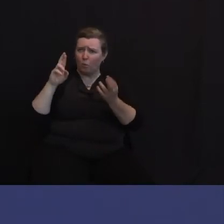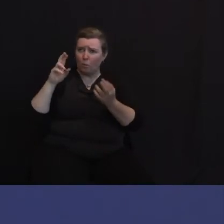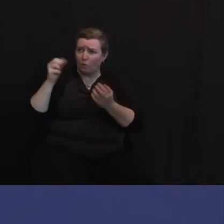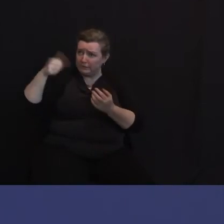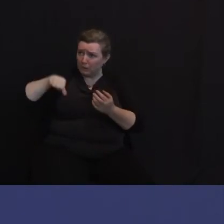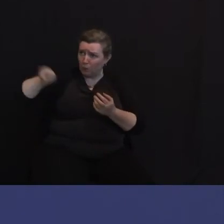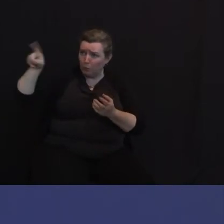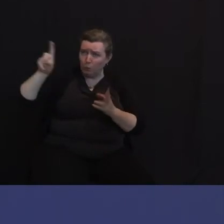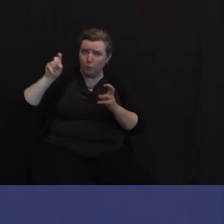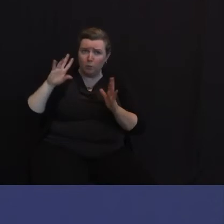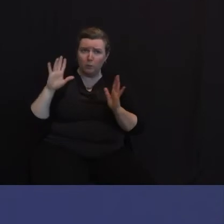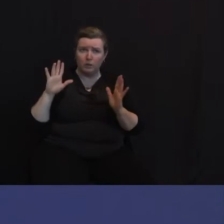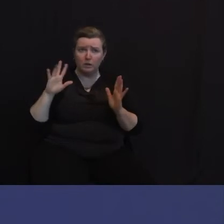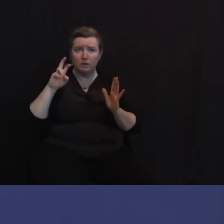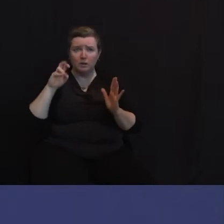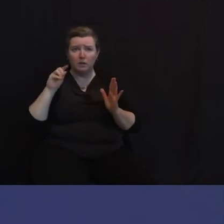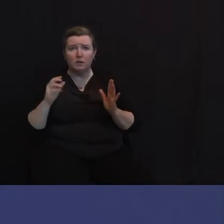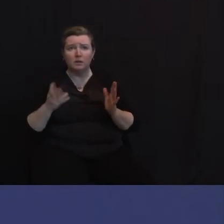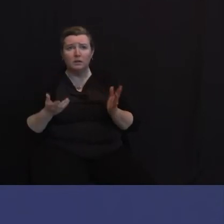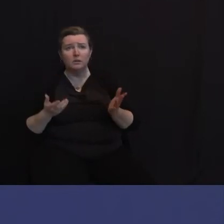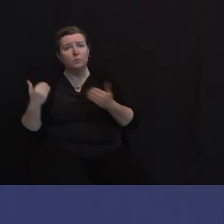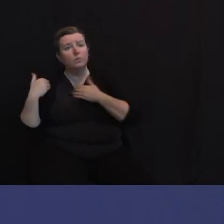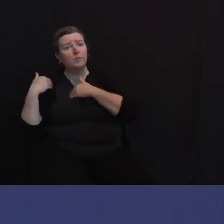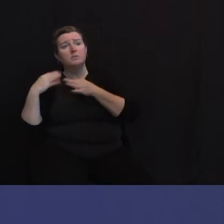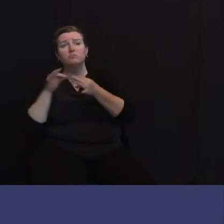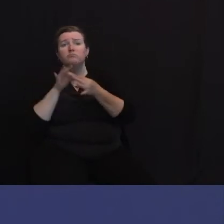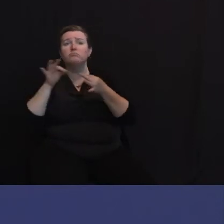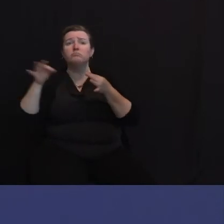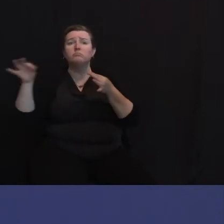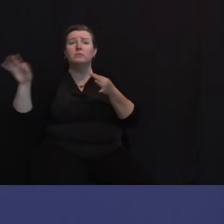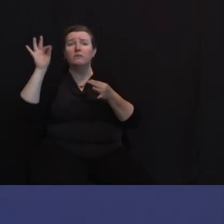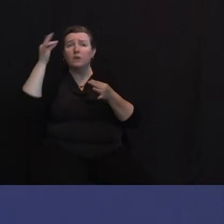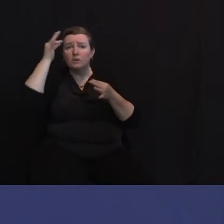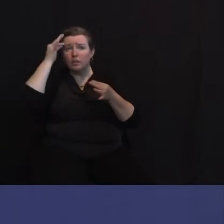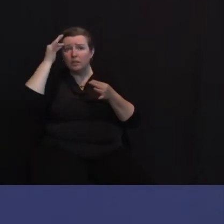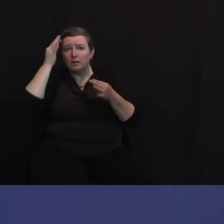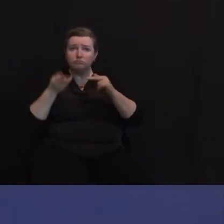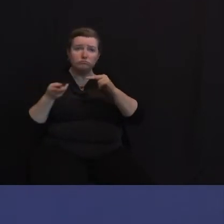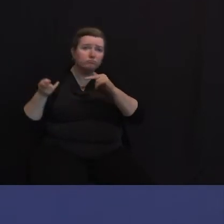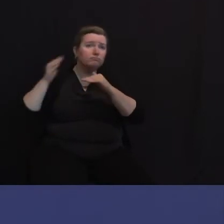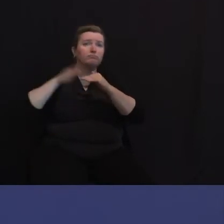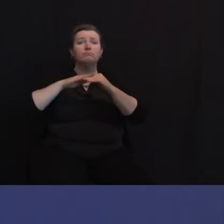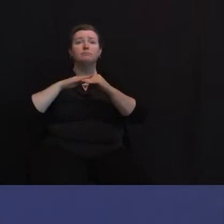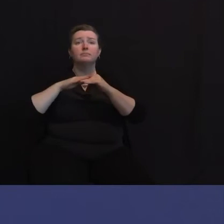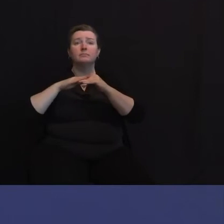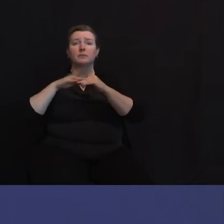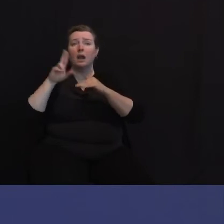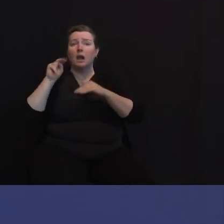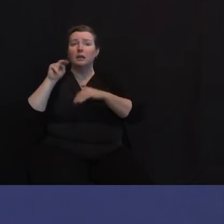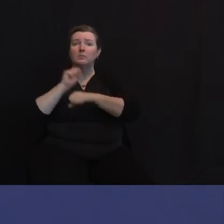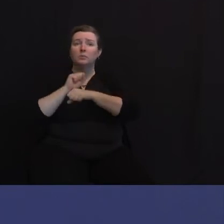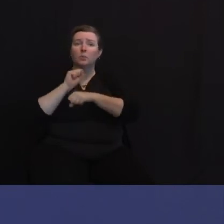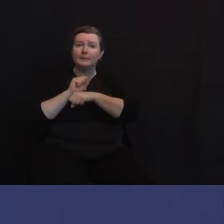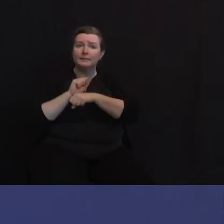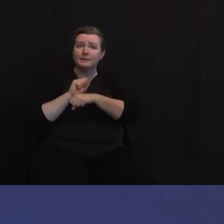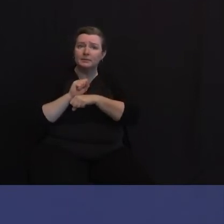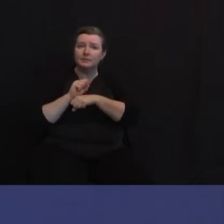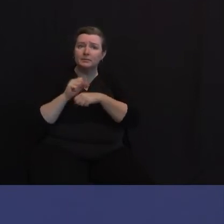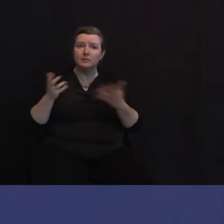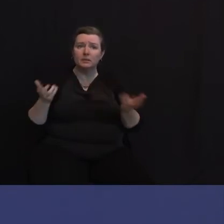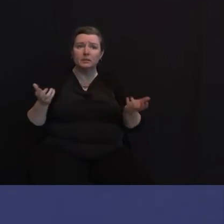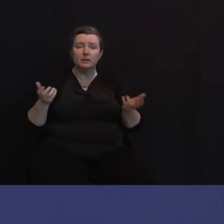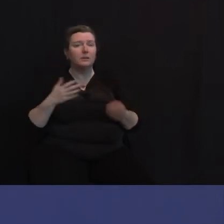accountable for the delay in the $300 federal bump for unemployment benefits? I think I've answered the $300. No one's going to be